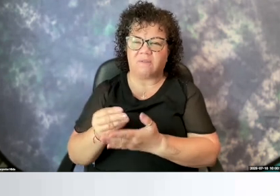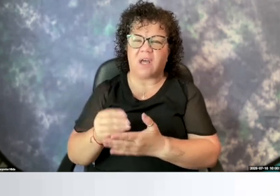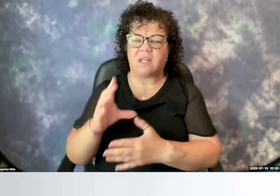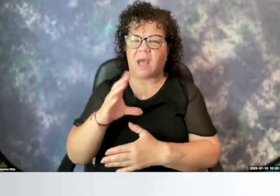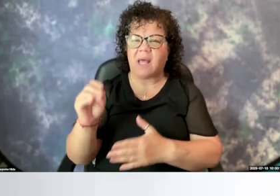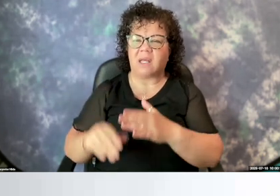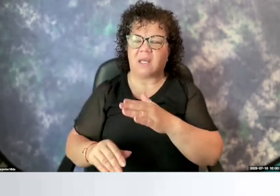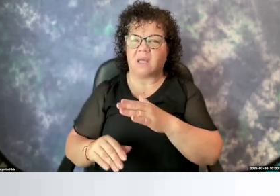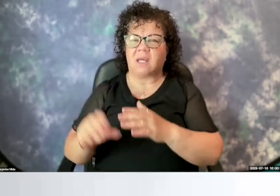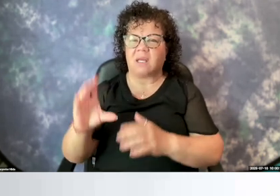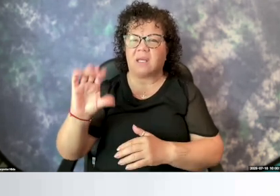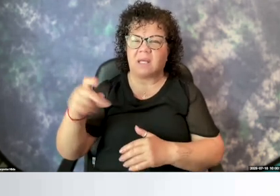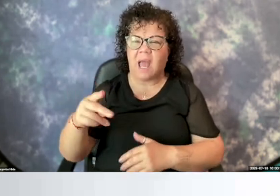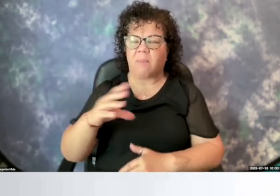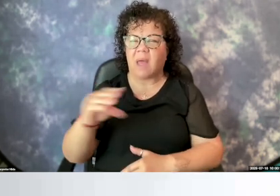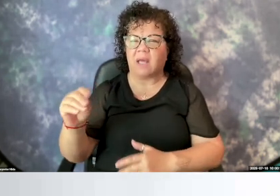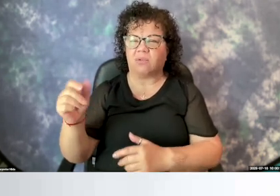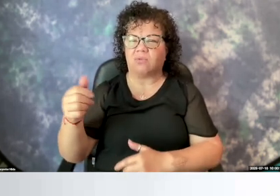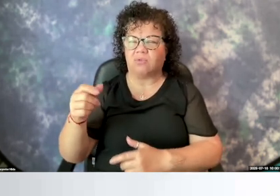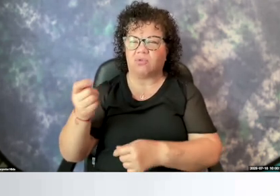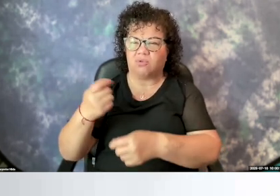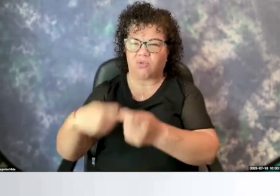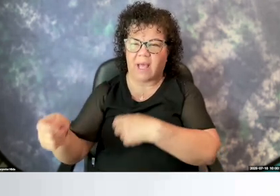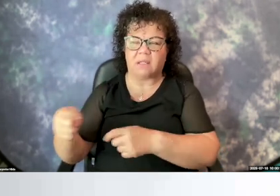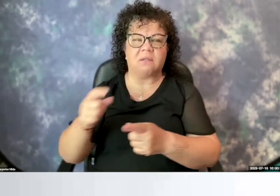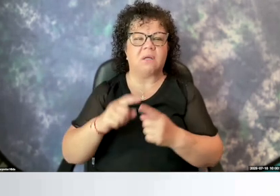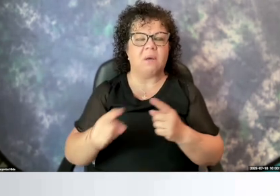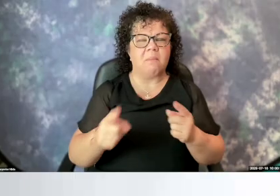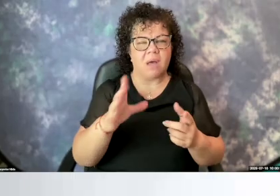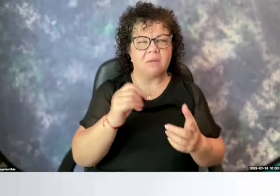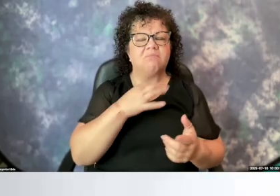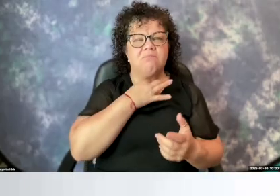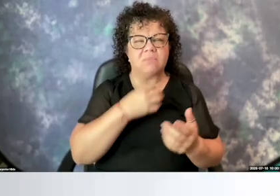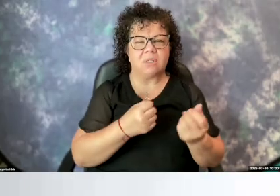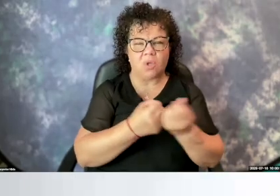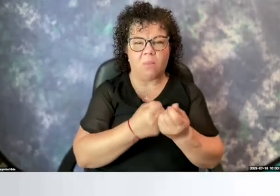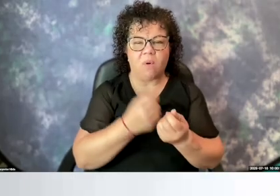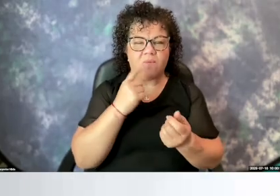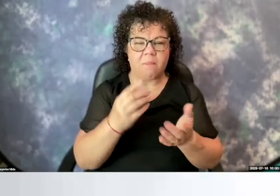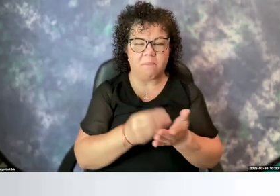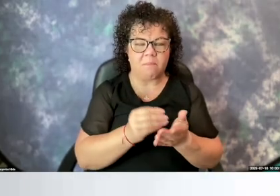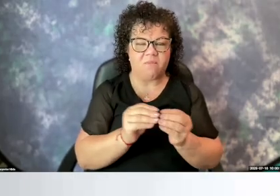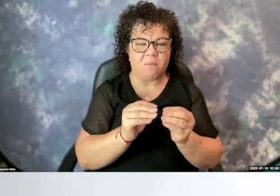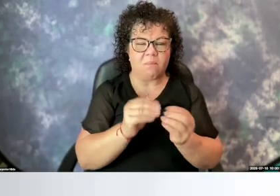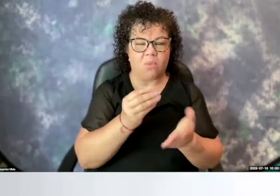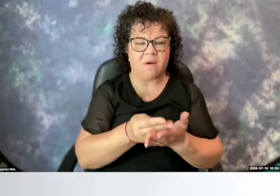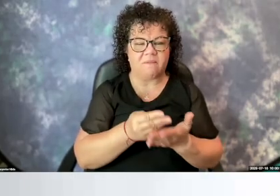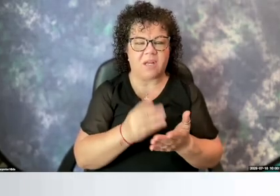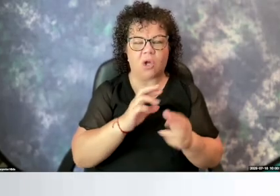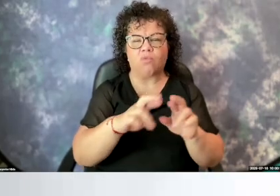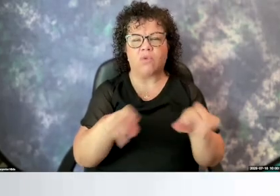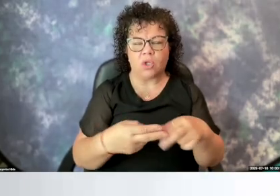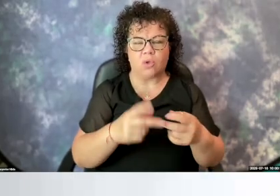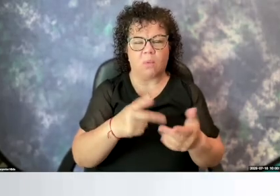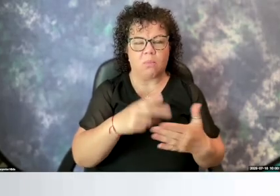to emphasize the support for more funding for the regional programs. It is disappointing to